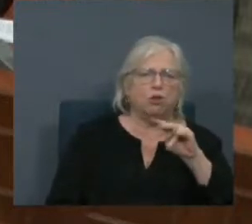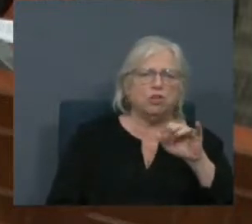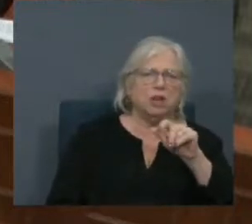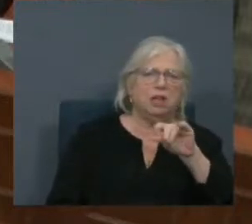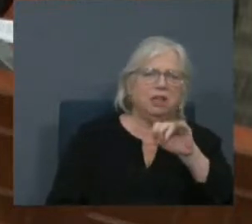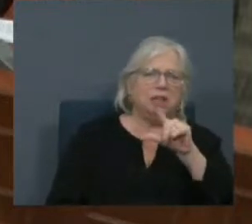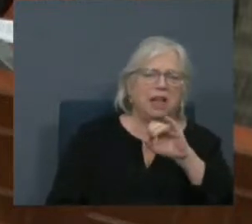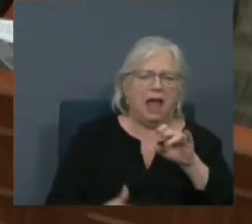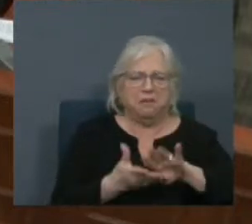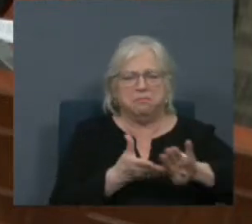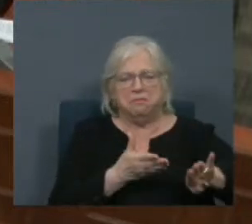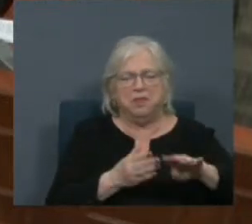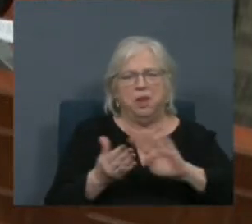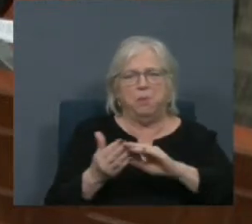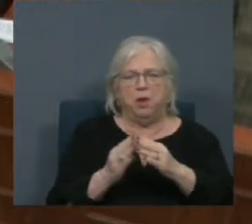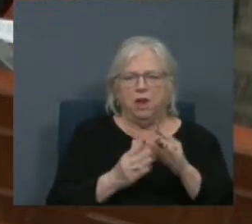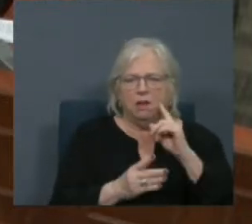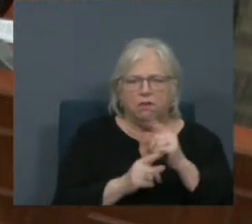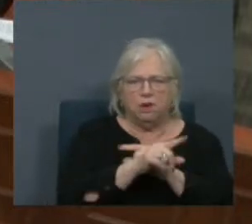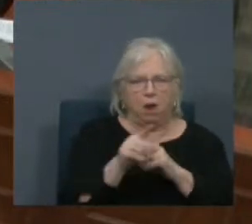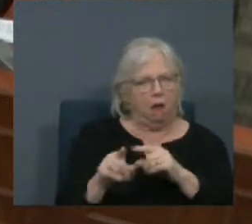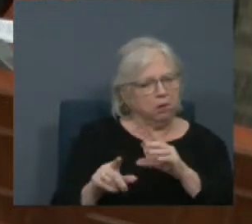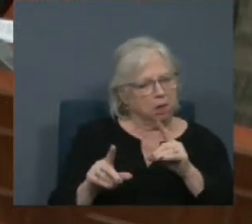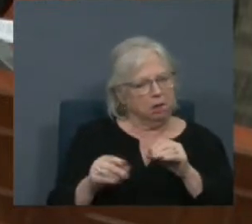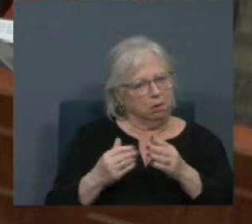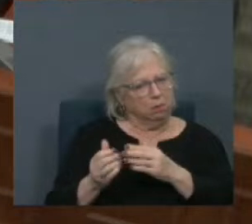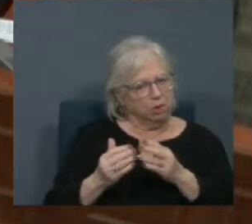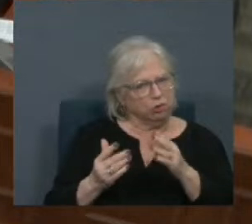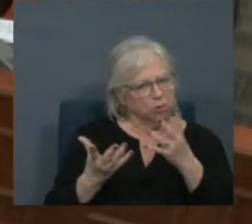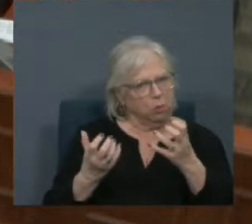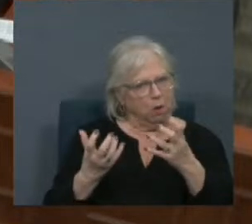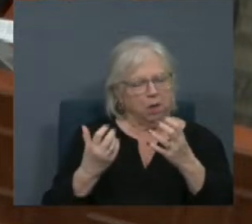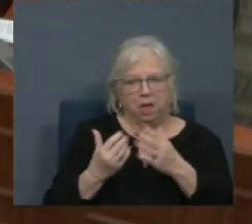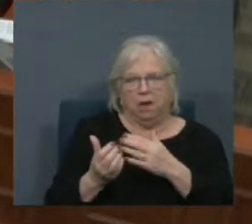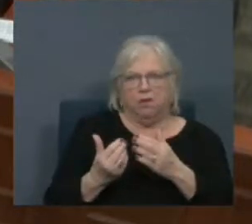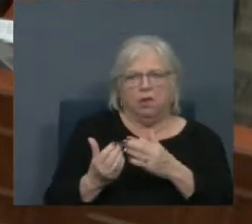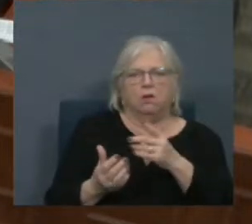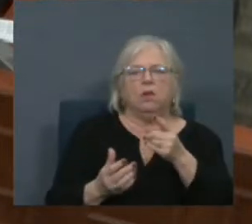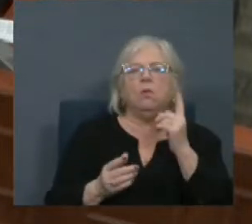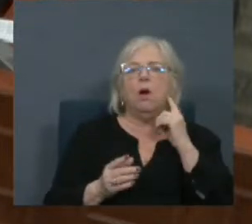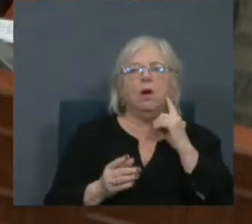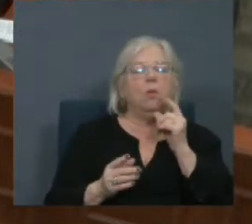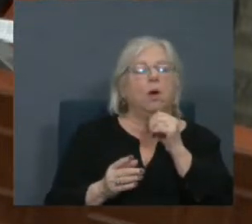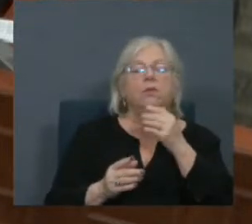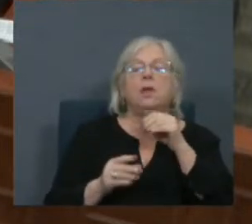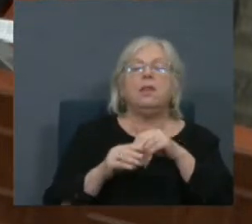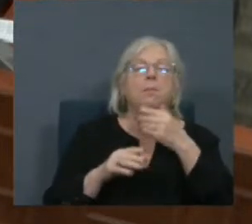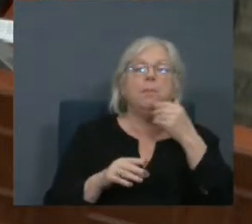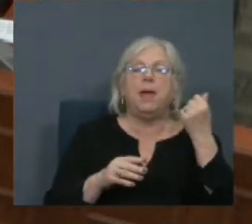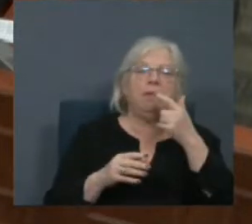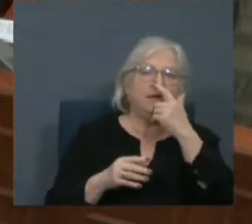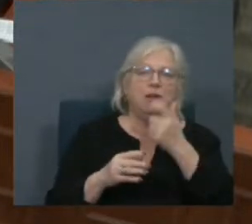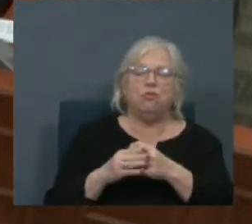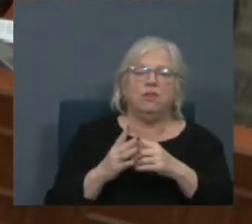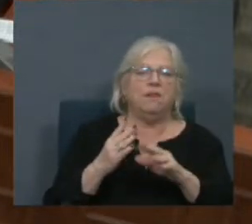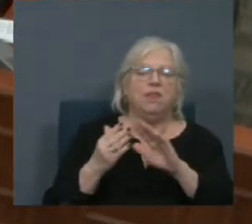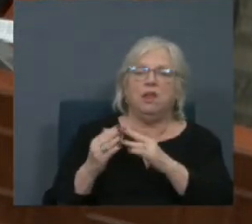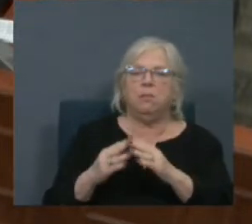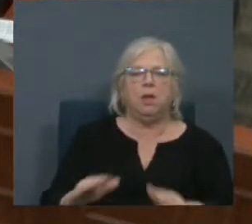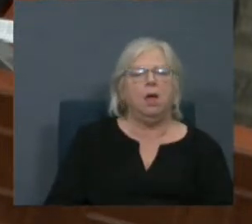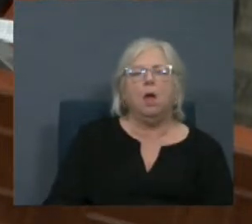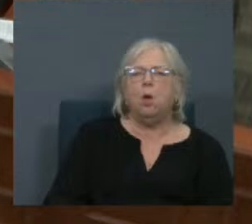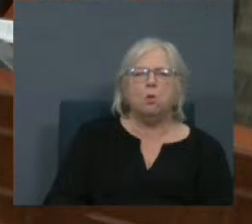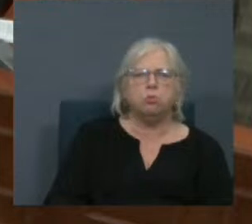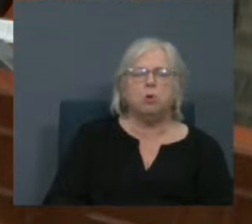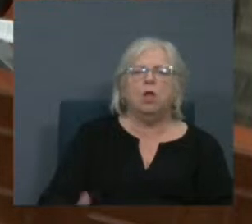for you all to, you all are gonna do what you want. And even though you heard it wasn't in the best interest of the community.